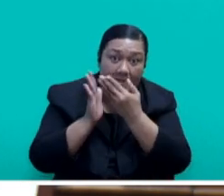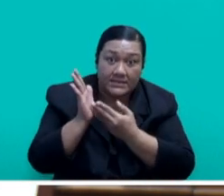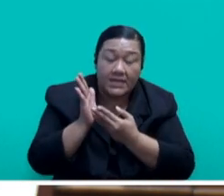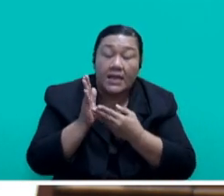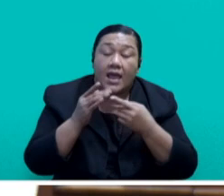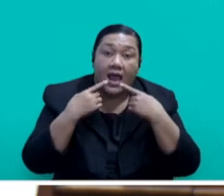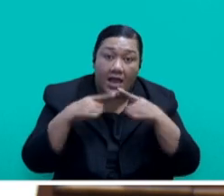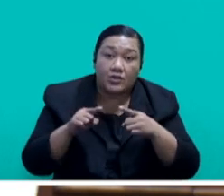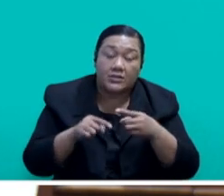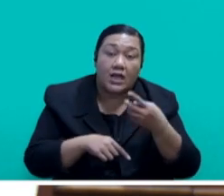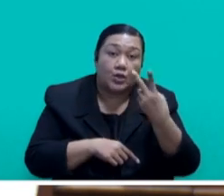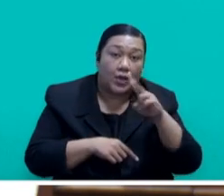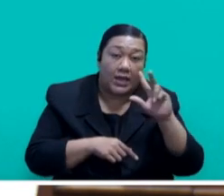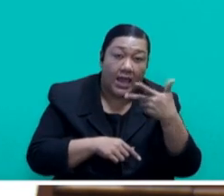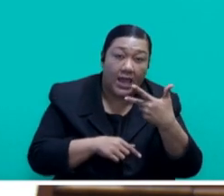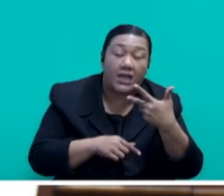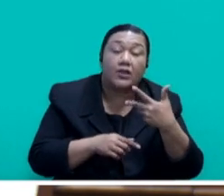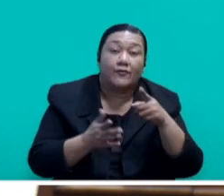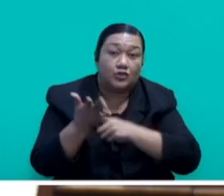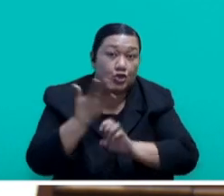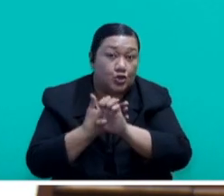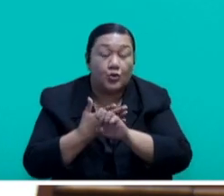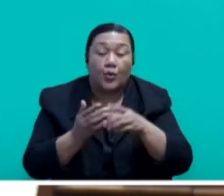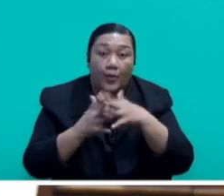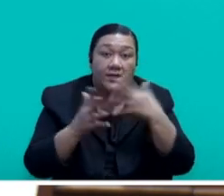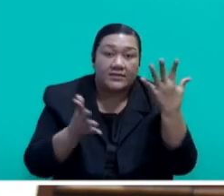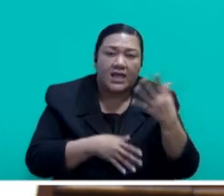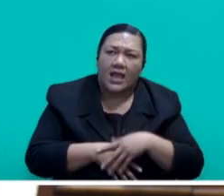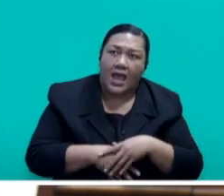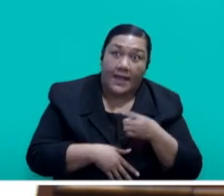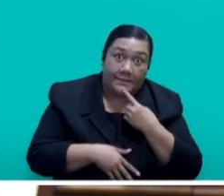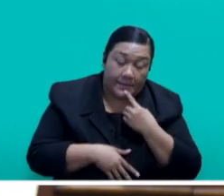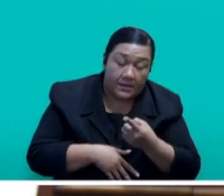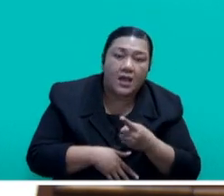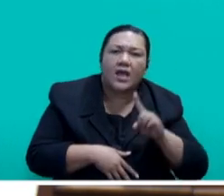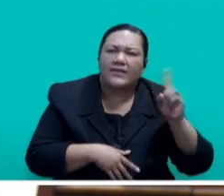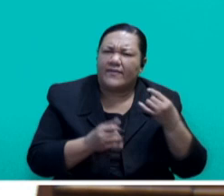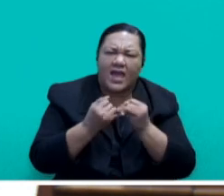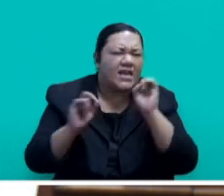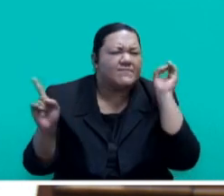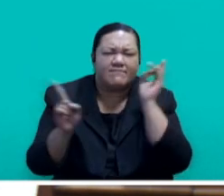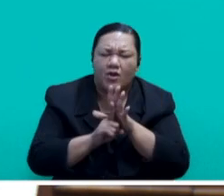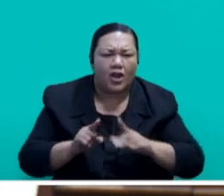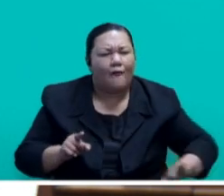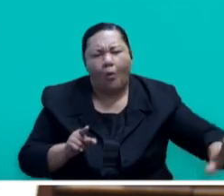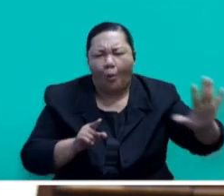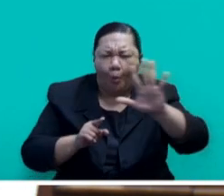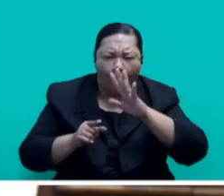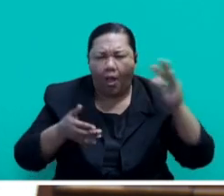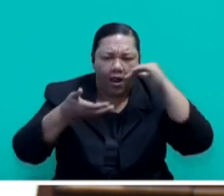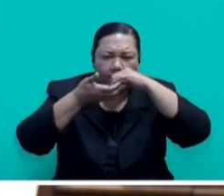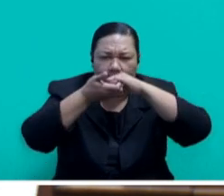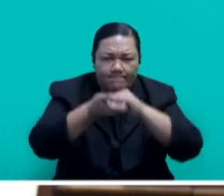of June, I reiterated that it is critical that we must all come together to address